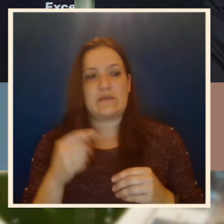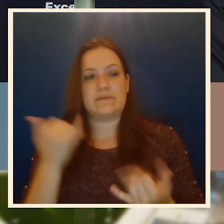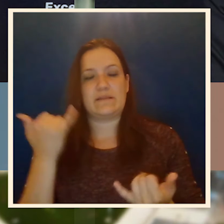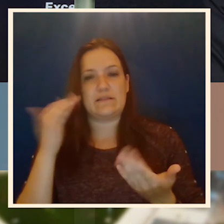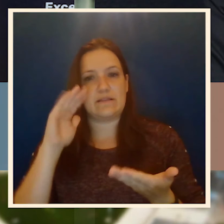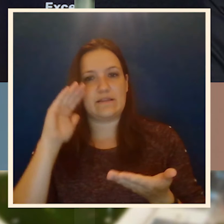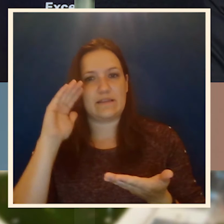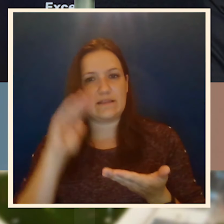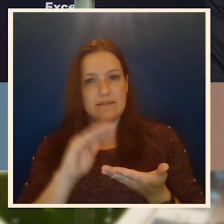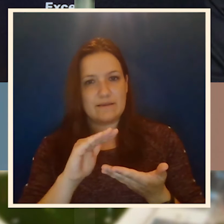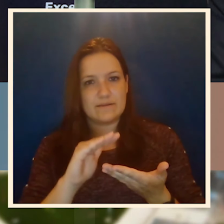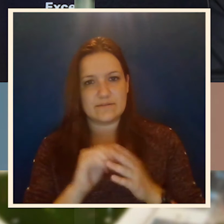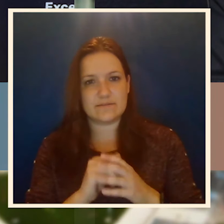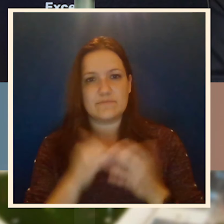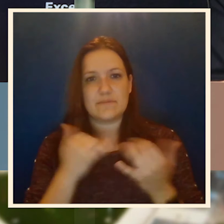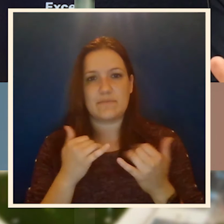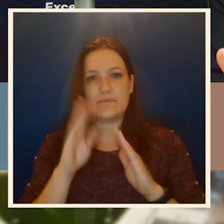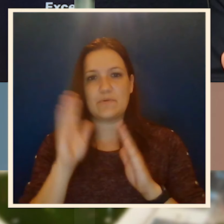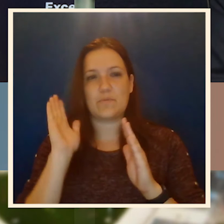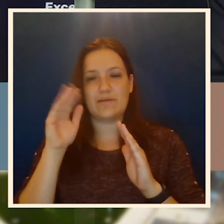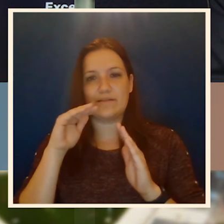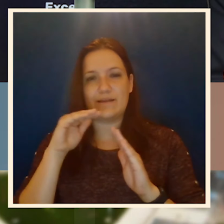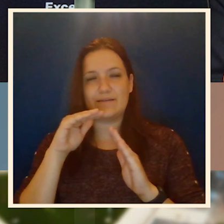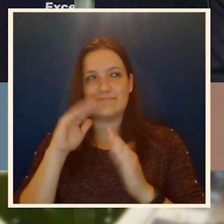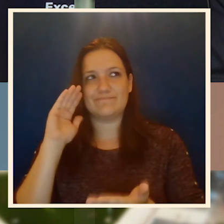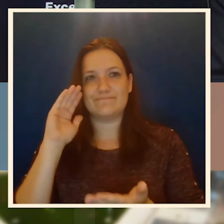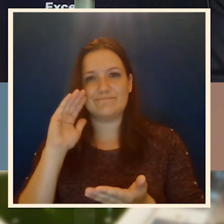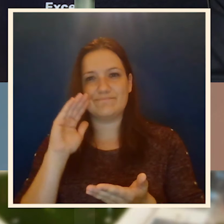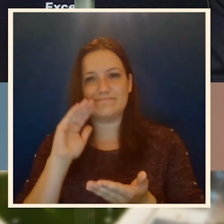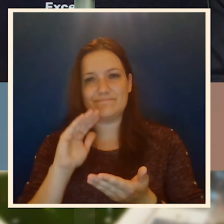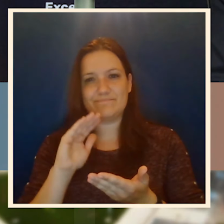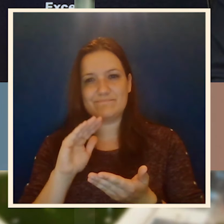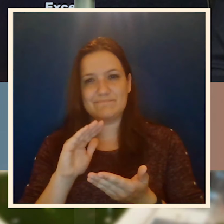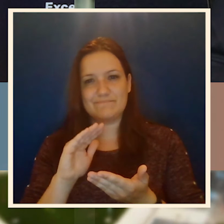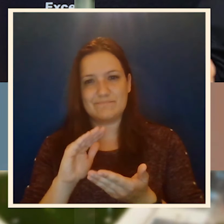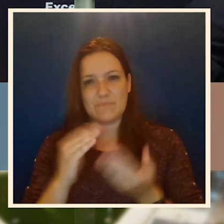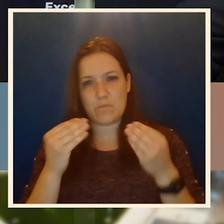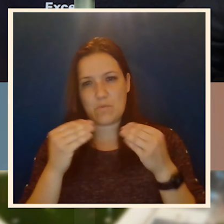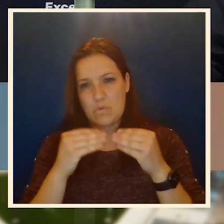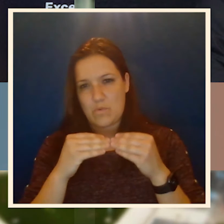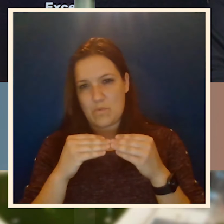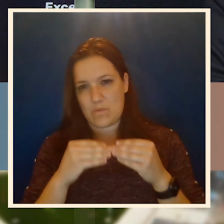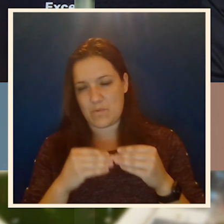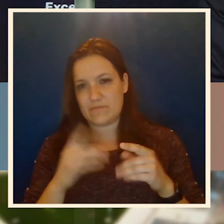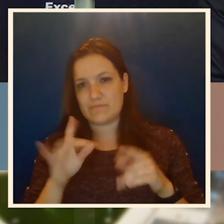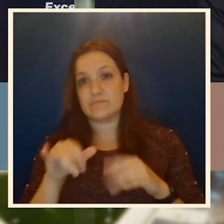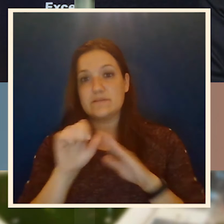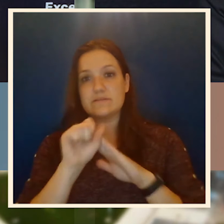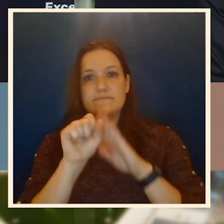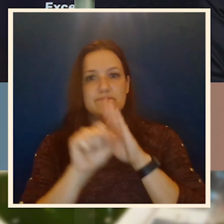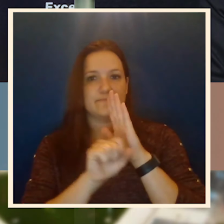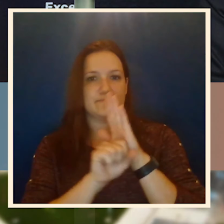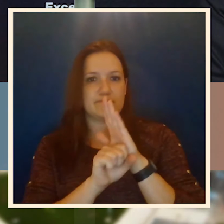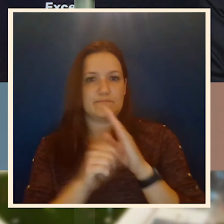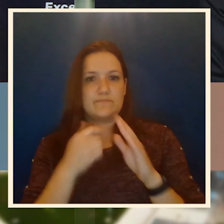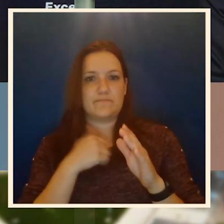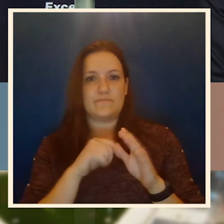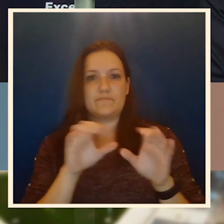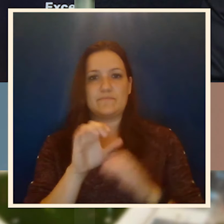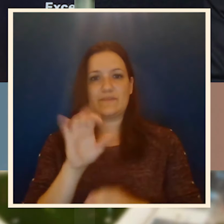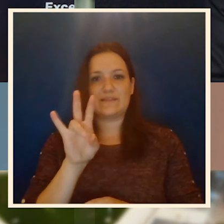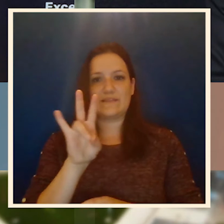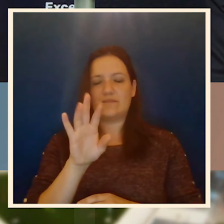today might, I'll give you a little less statistical information, but you might see it continue to decline in the